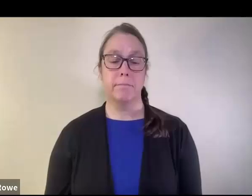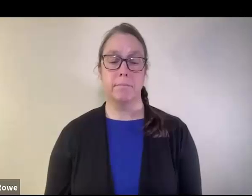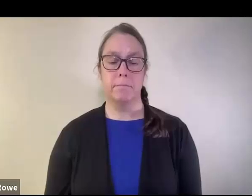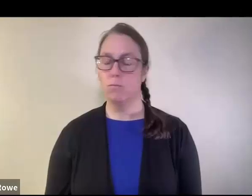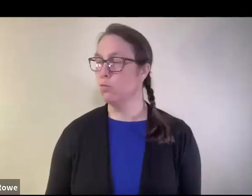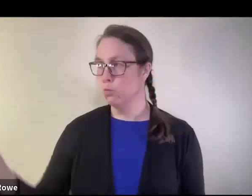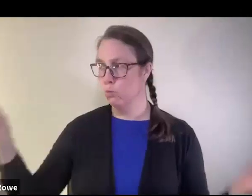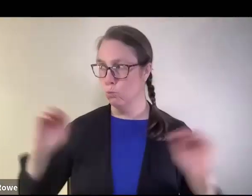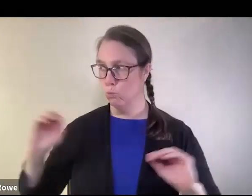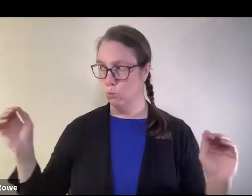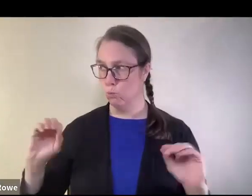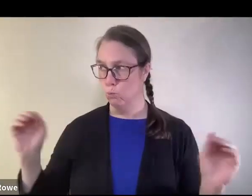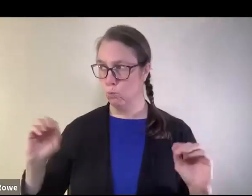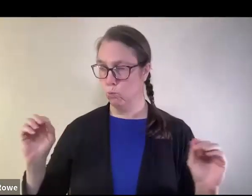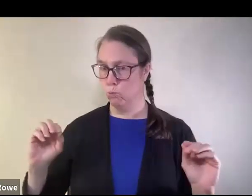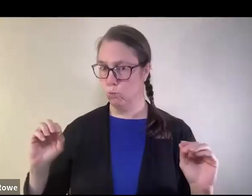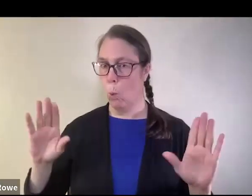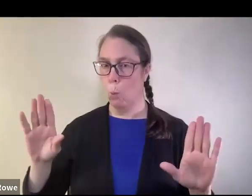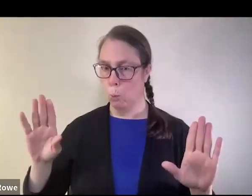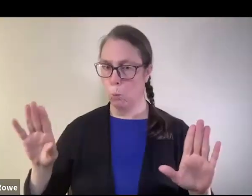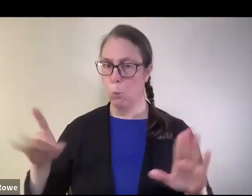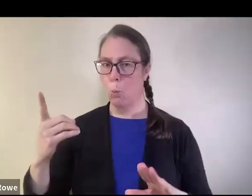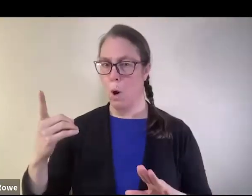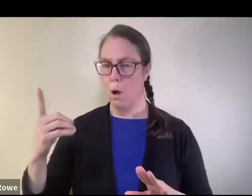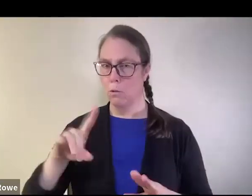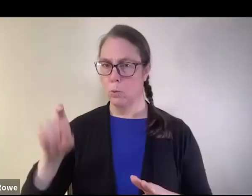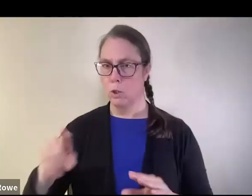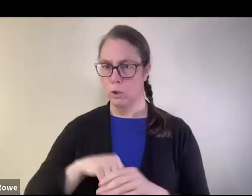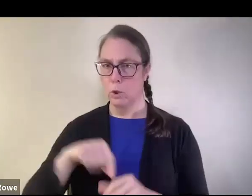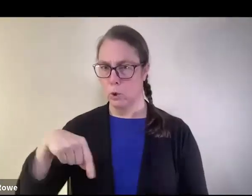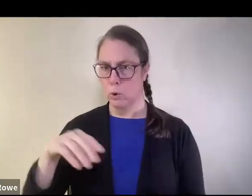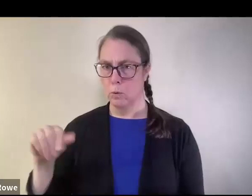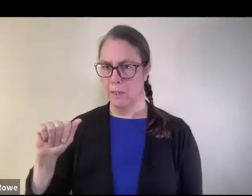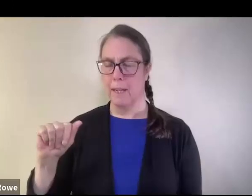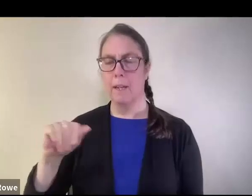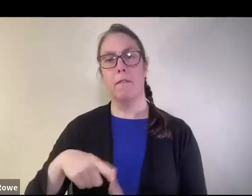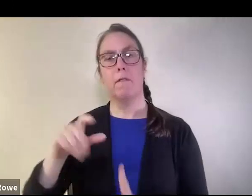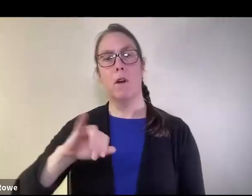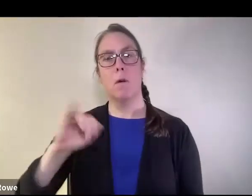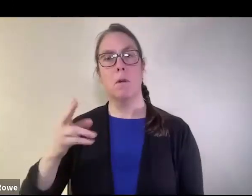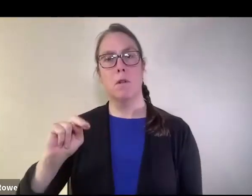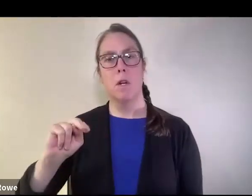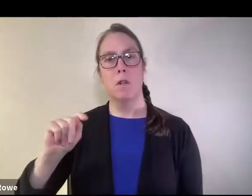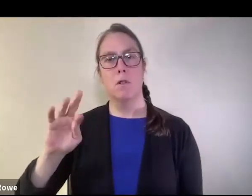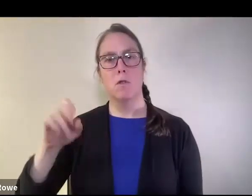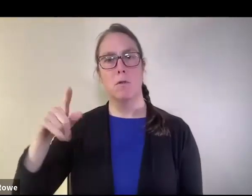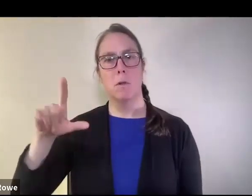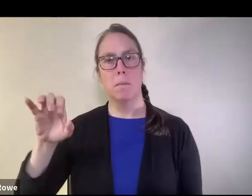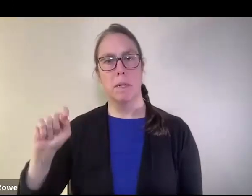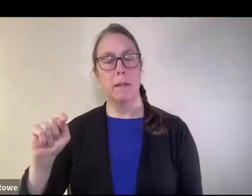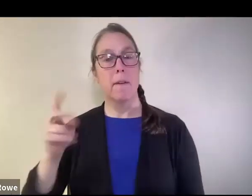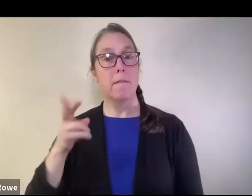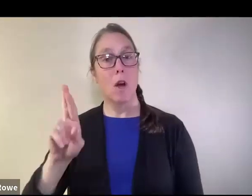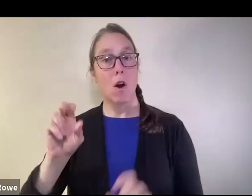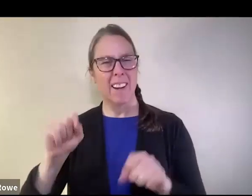No. No. Oh, there's a question. From Jan Triplett, VR can make it easier